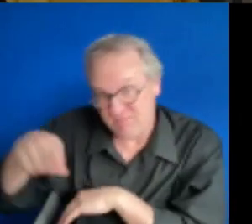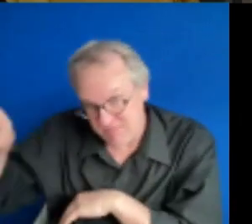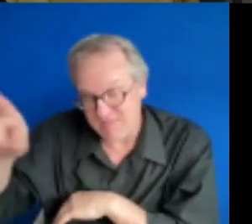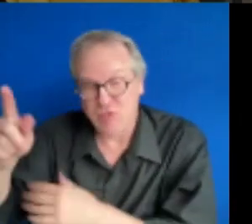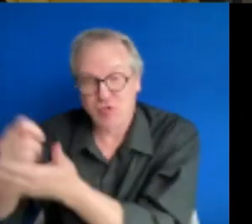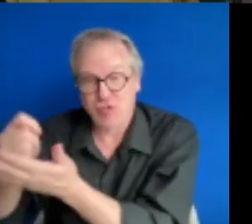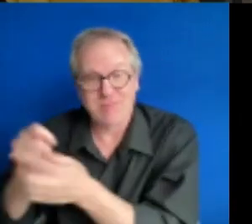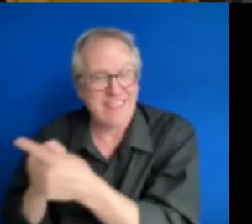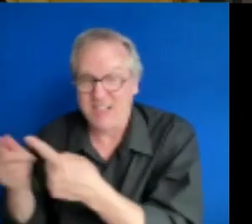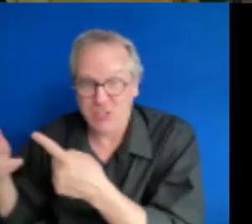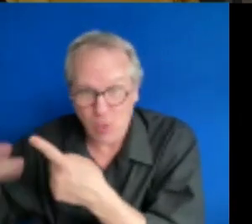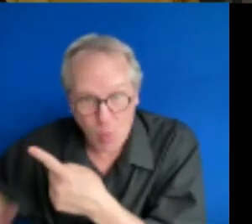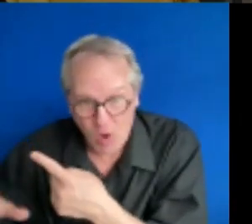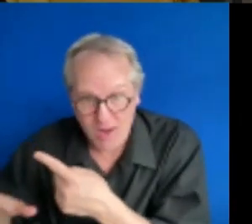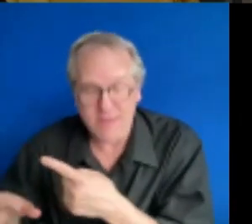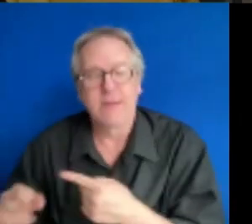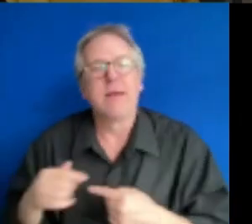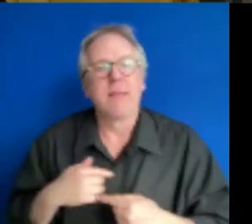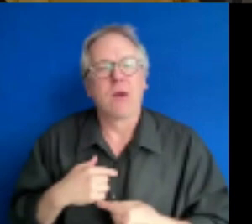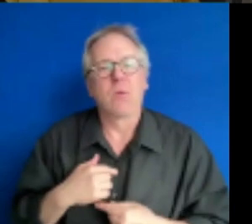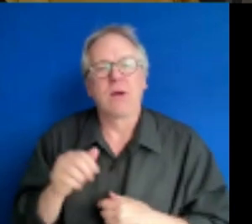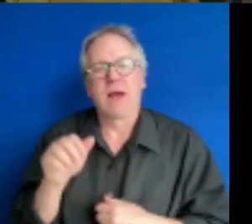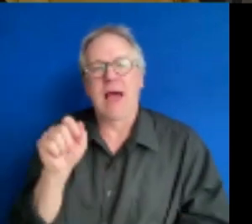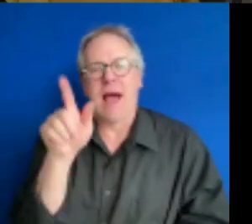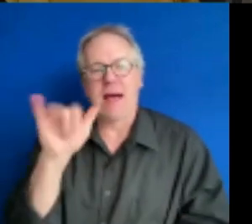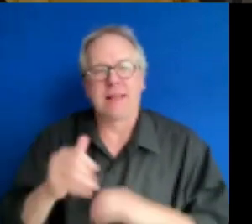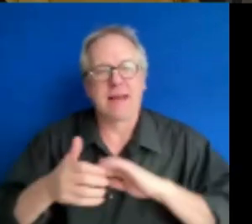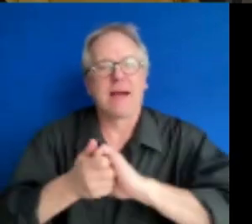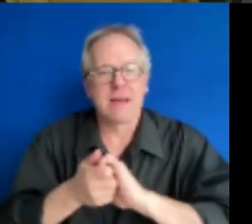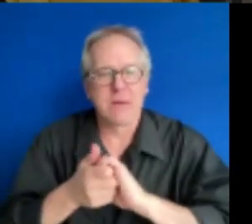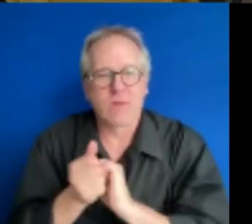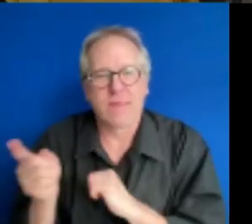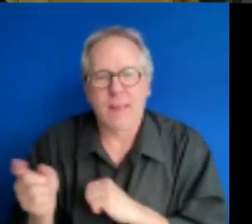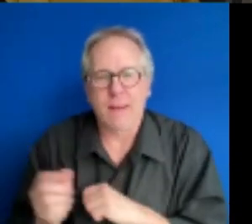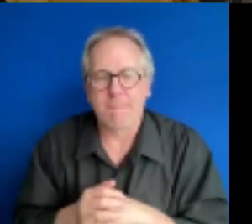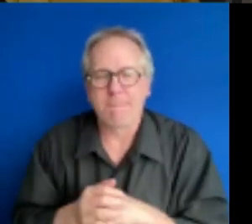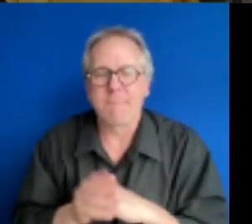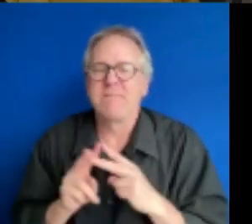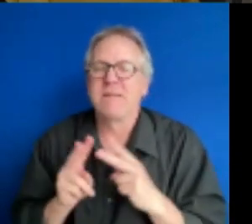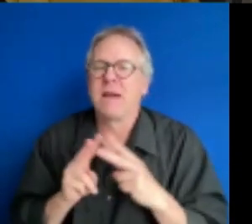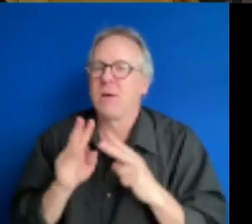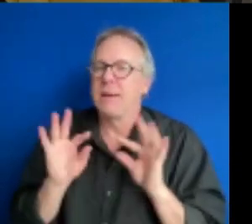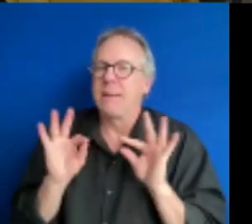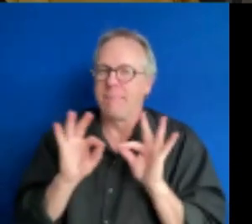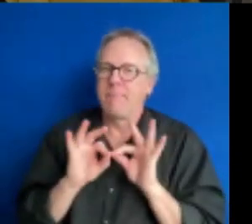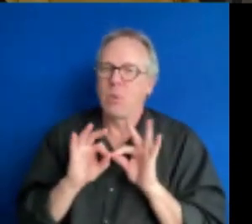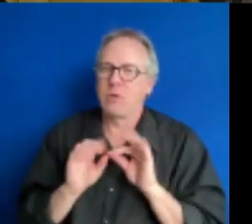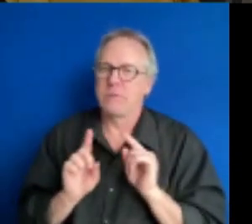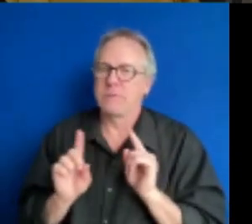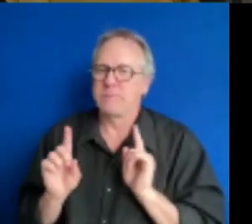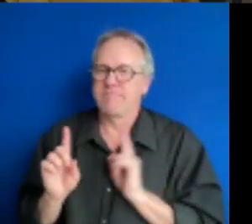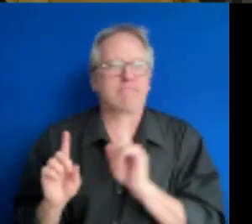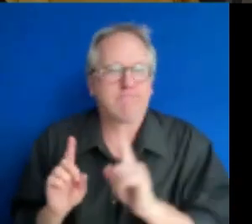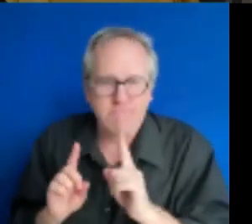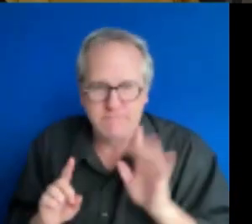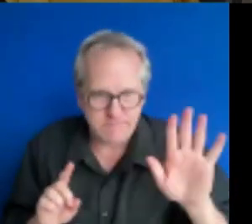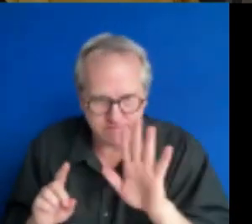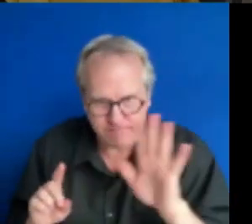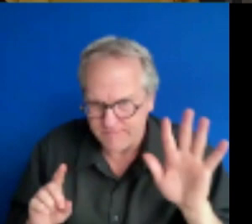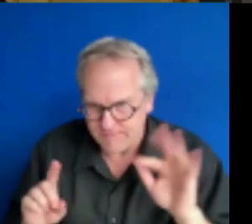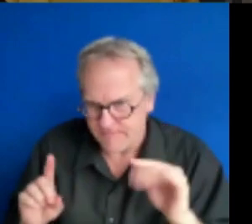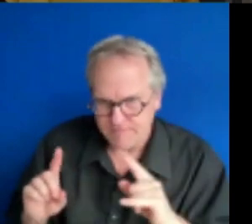and they don't want it, to be able to be an ally to them is extremely important. And I think that